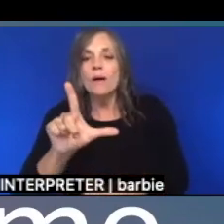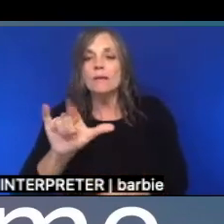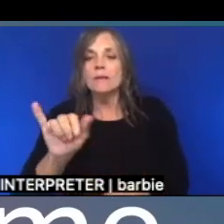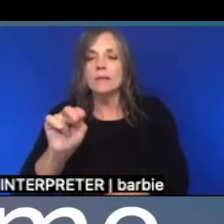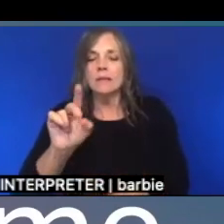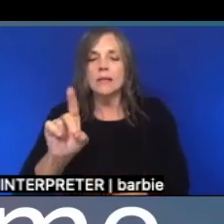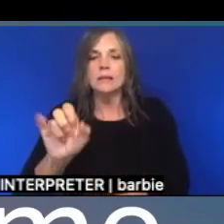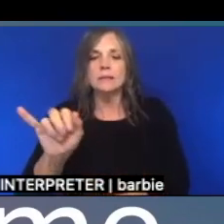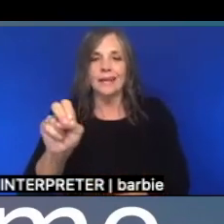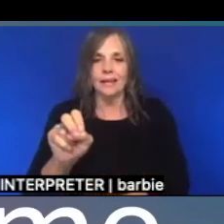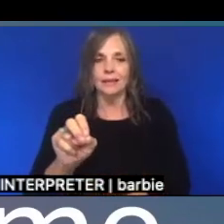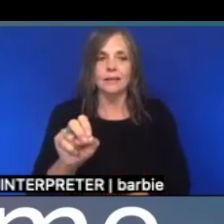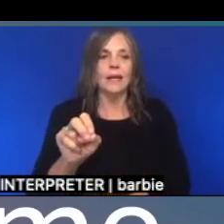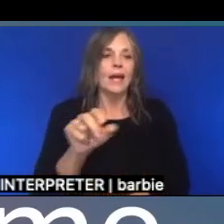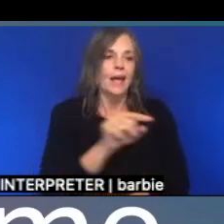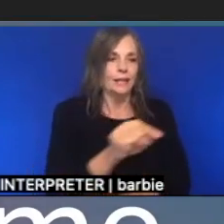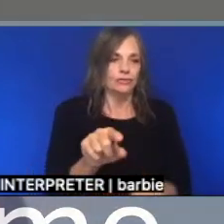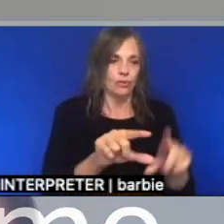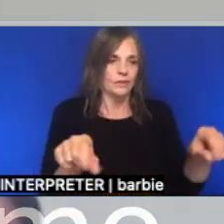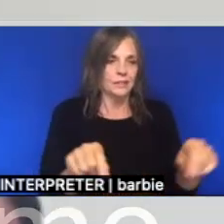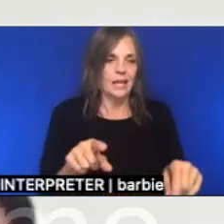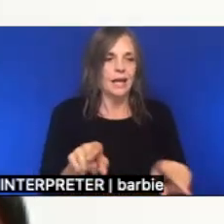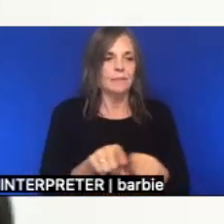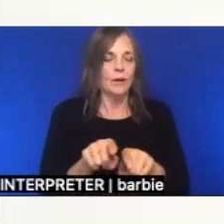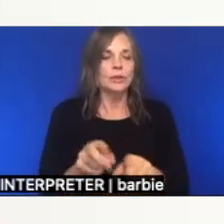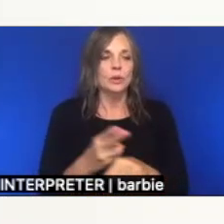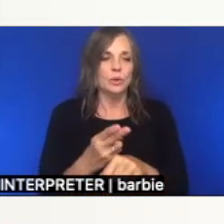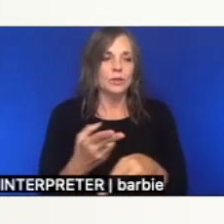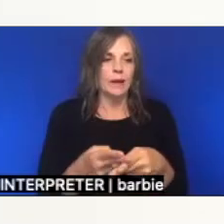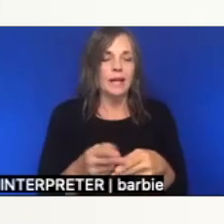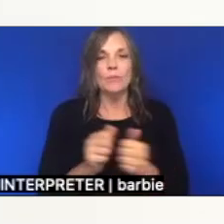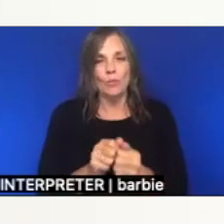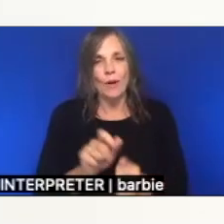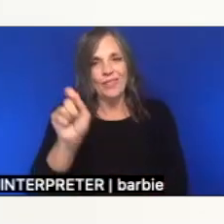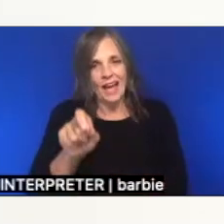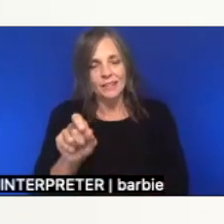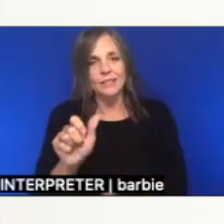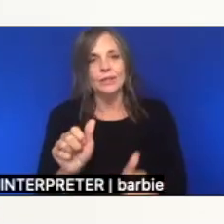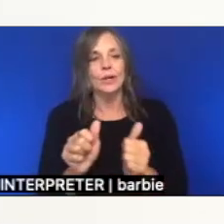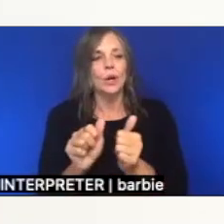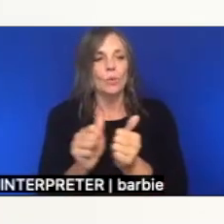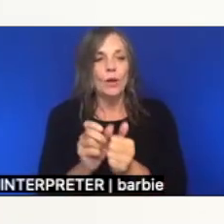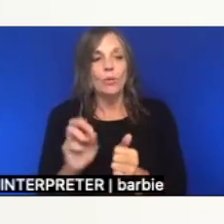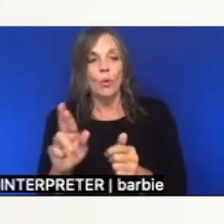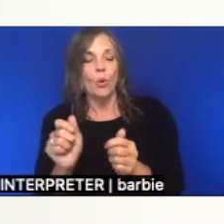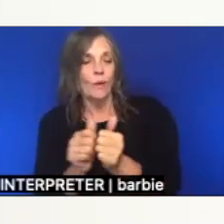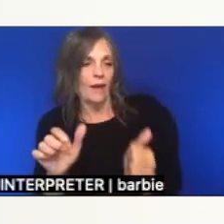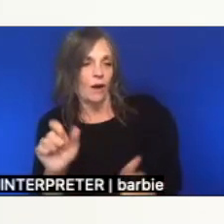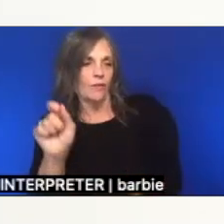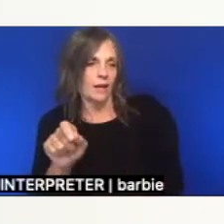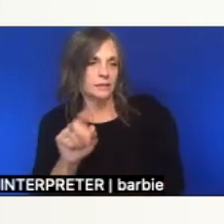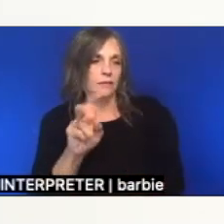type my name, Verónica, with or without accents. It will work. Morales Beltrán, also with or without accents. And yeah, I'm happy to